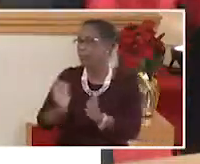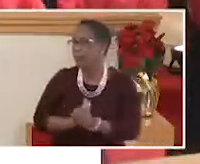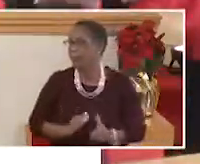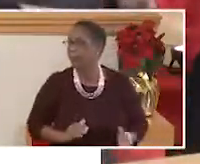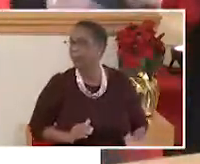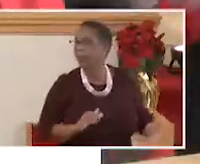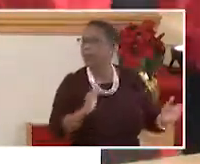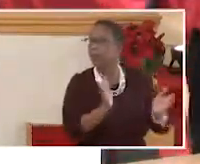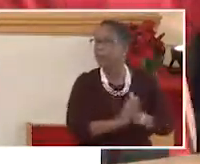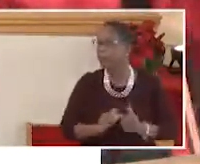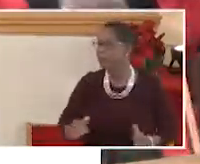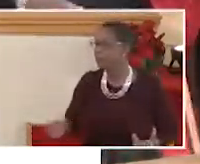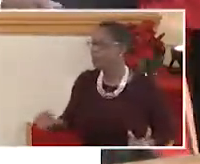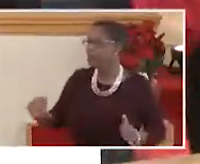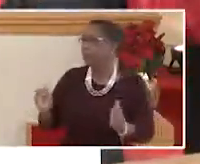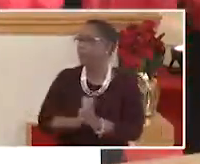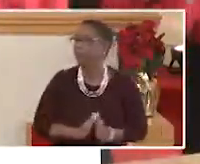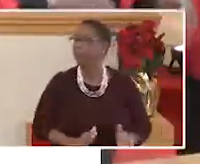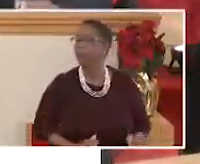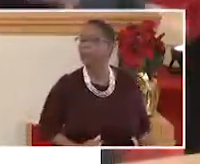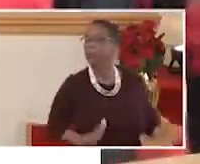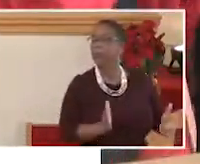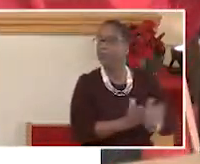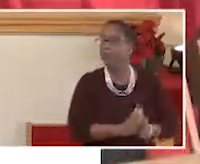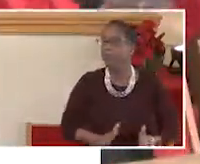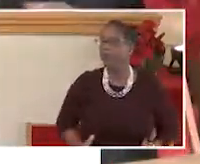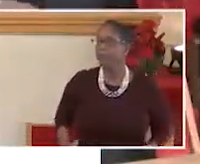Yes, you are. Yes, you are. Hey!